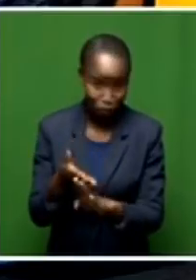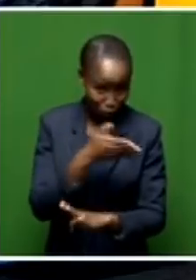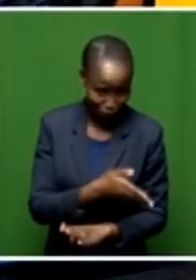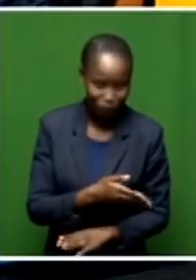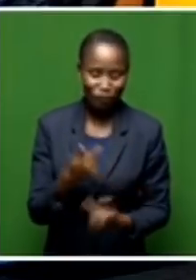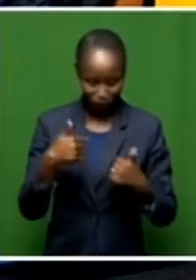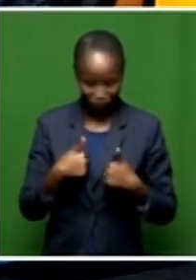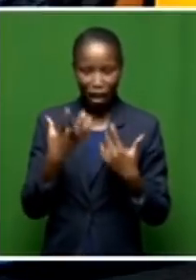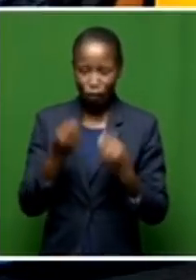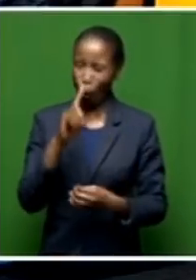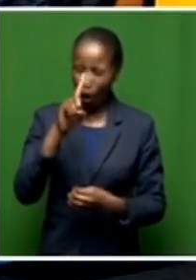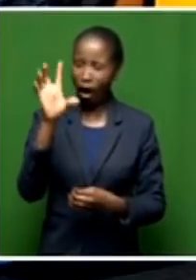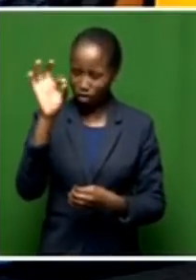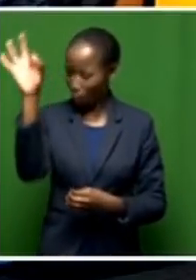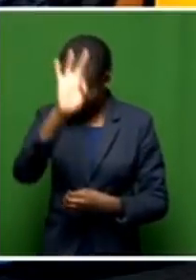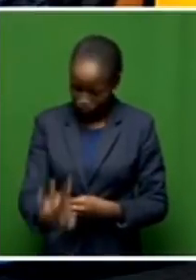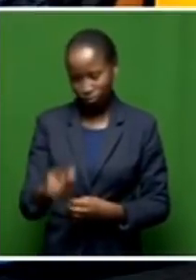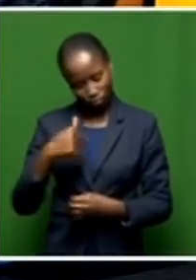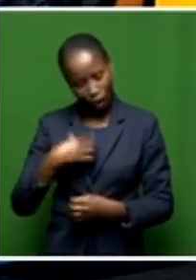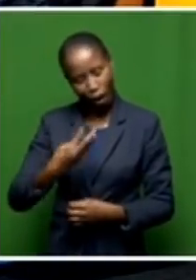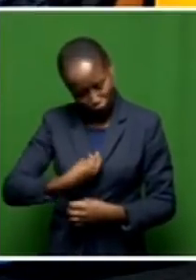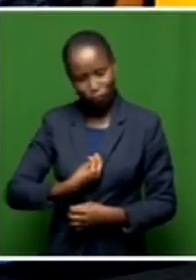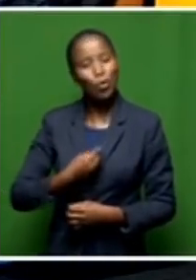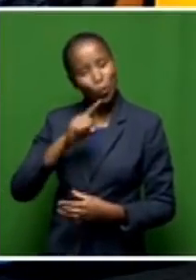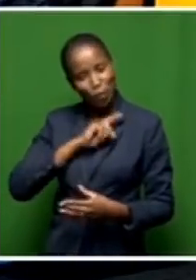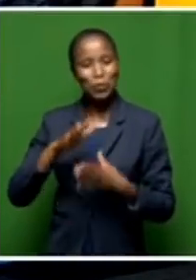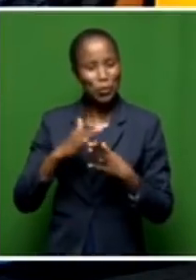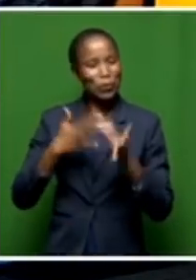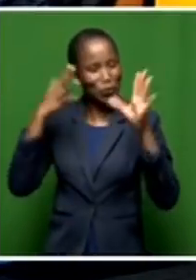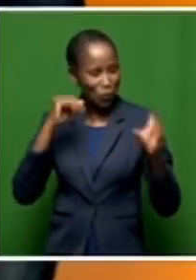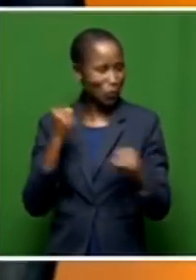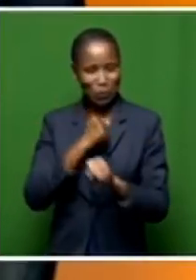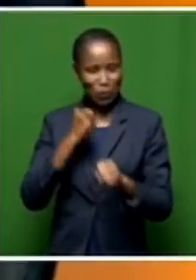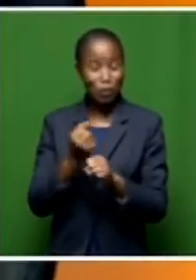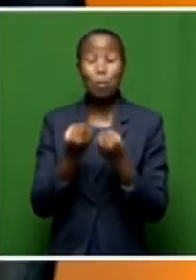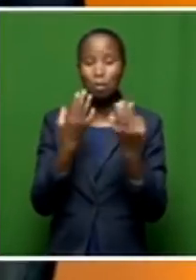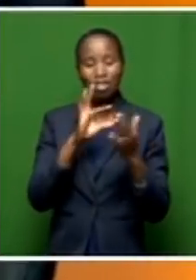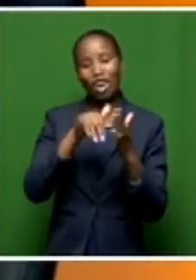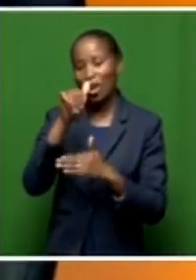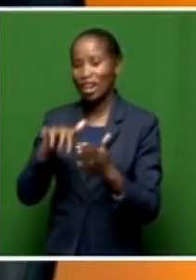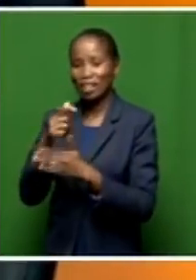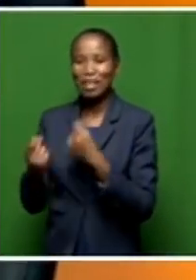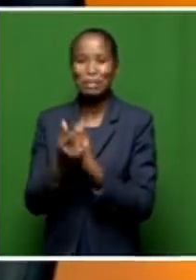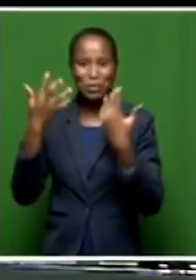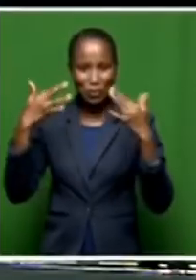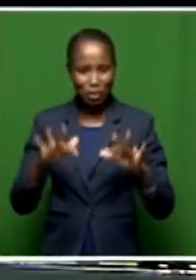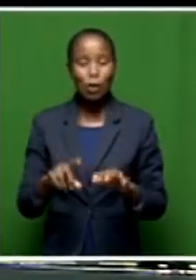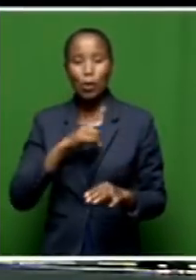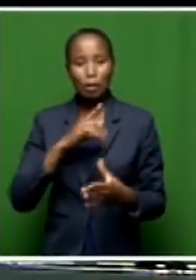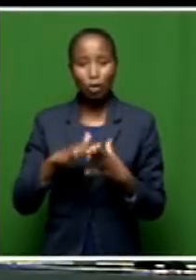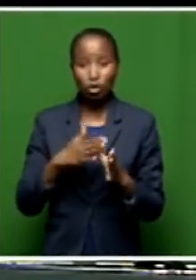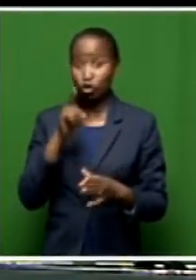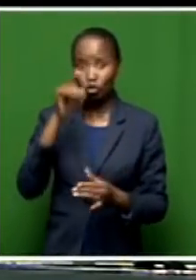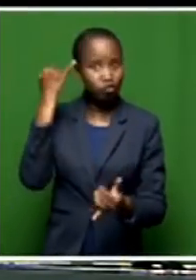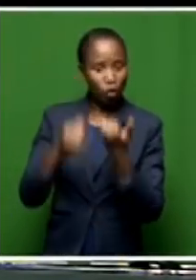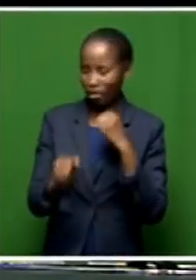Listen, we've done this in so many elections, and you have never been wrong, Prof. But now that I've said my bit, please go for